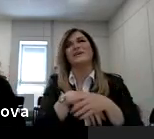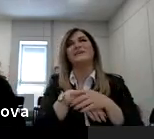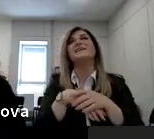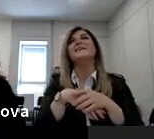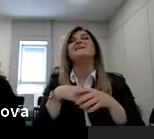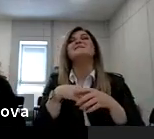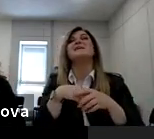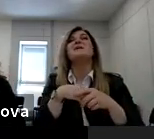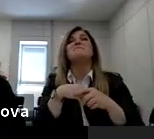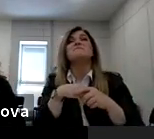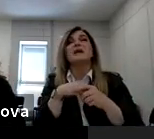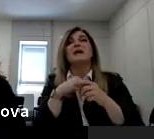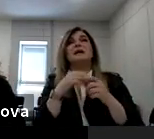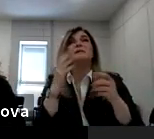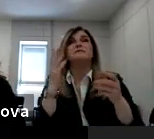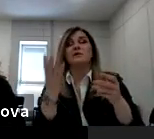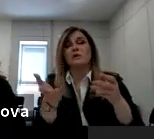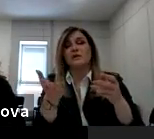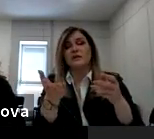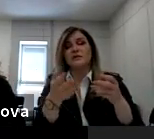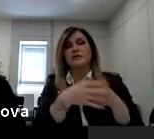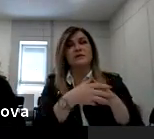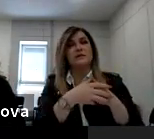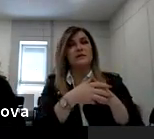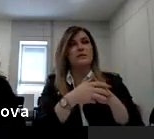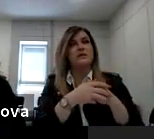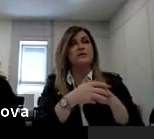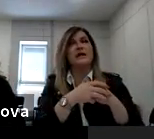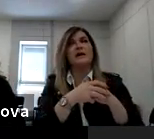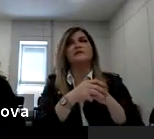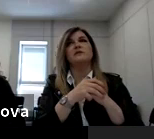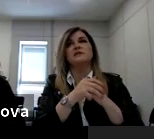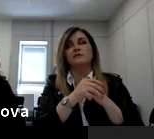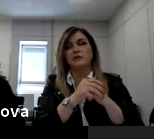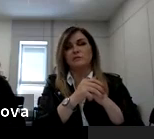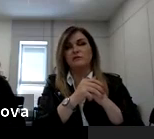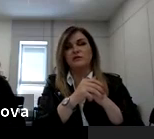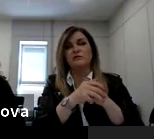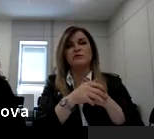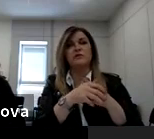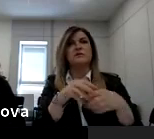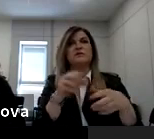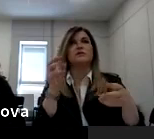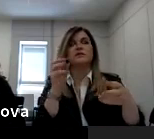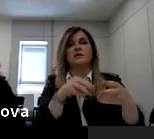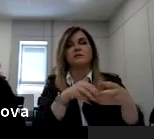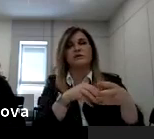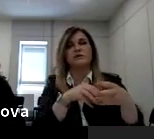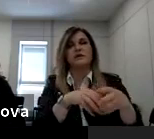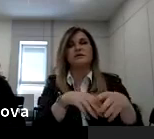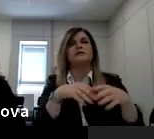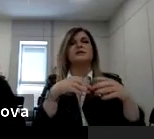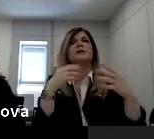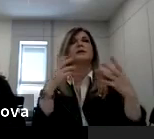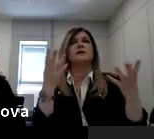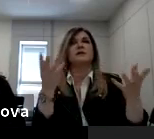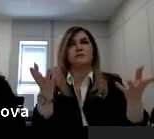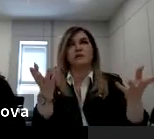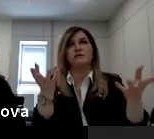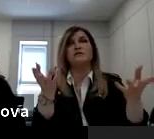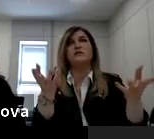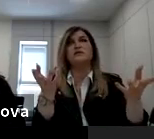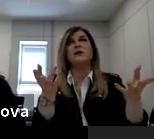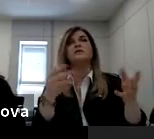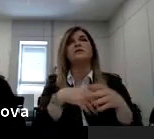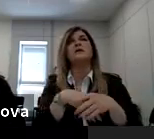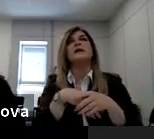pattern, okay. So with the INTI point, we have different mounting options, so it can be recessed, it can